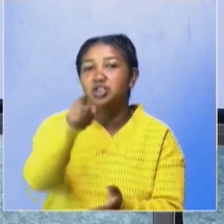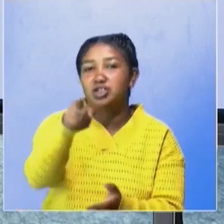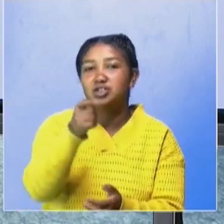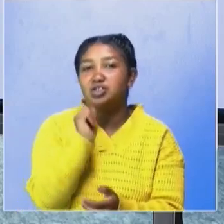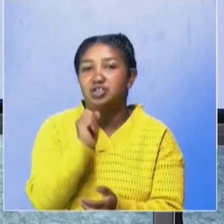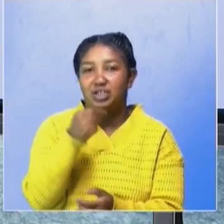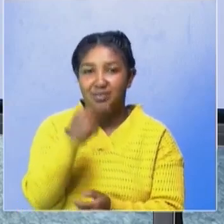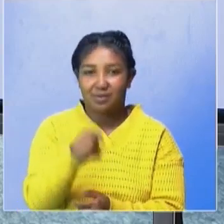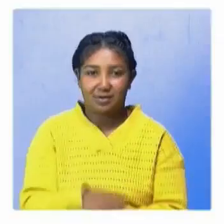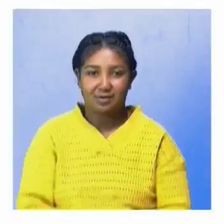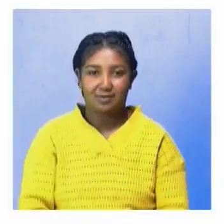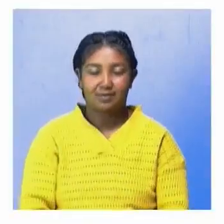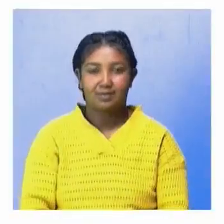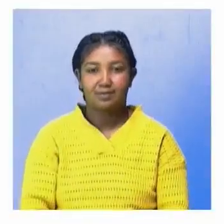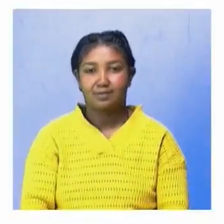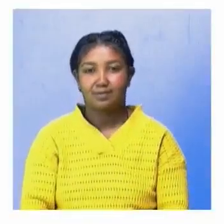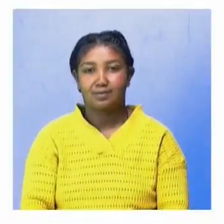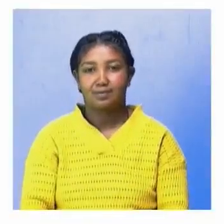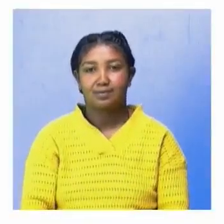she.